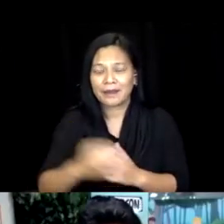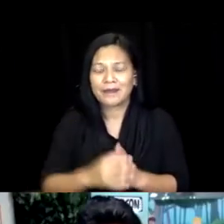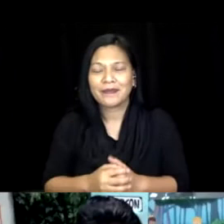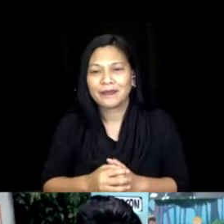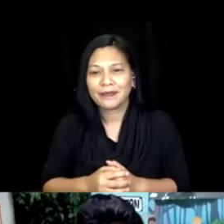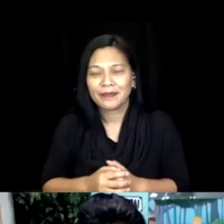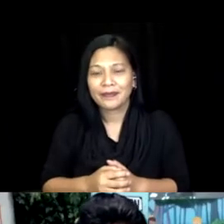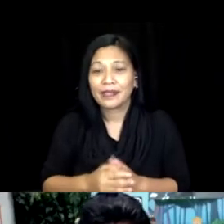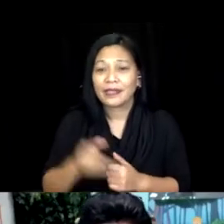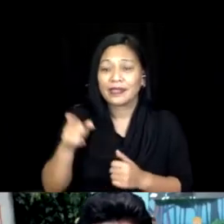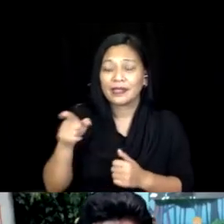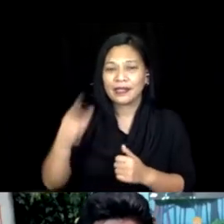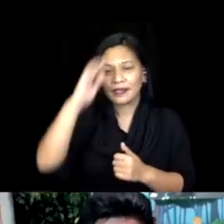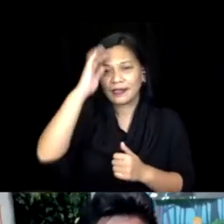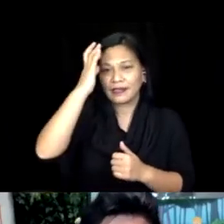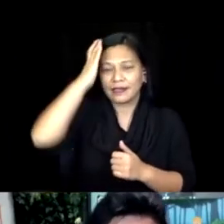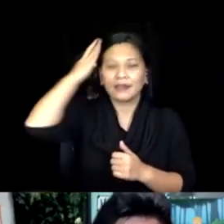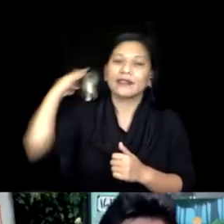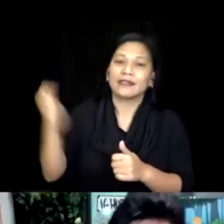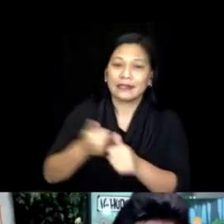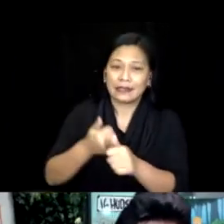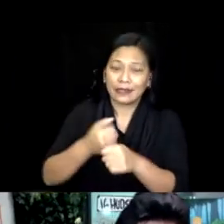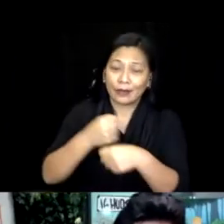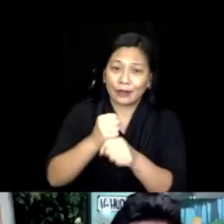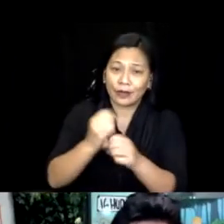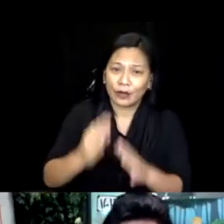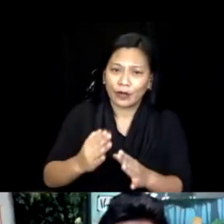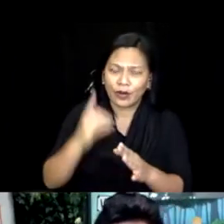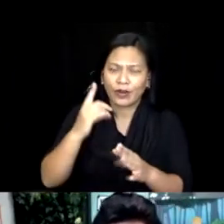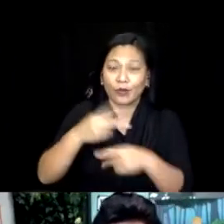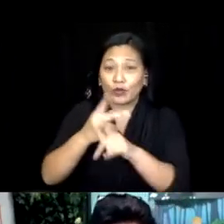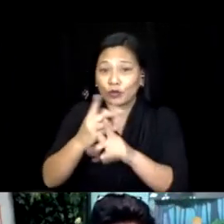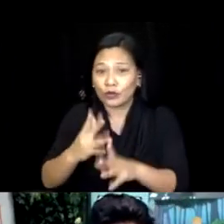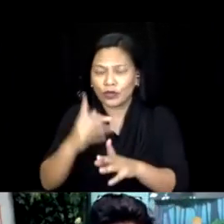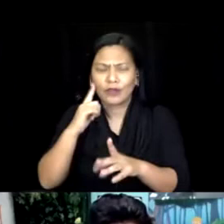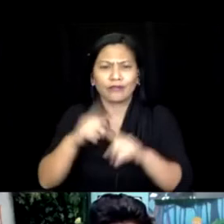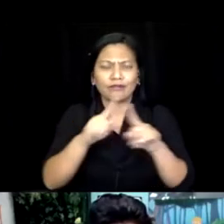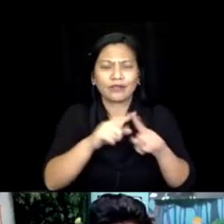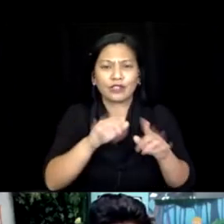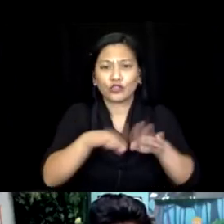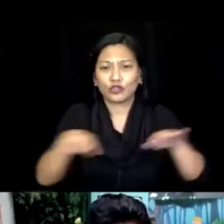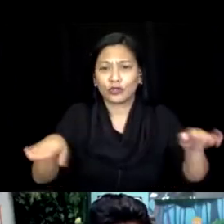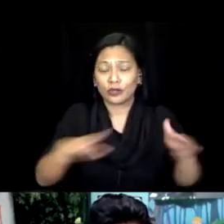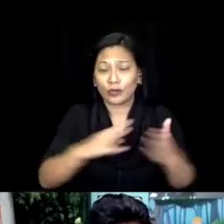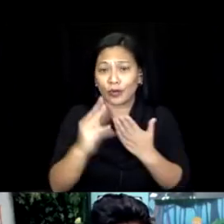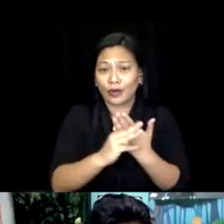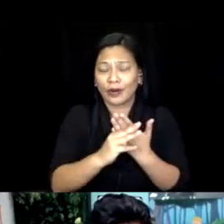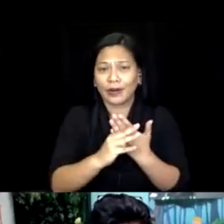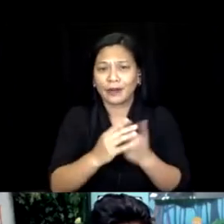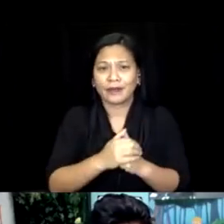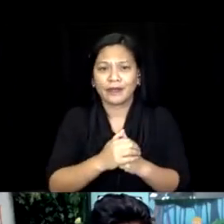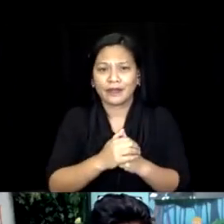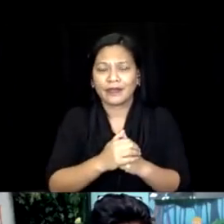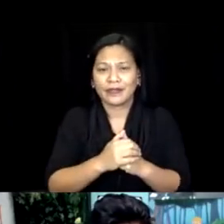And Shabnam's the creator, producer of a couple of really interesting children's shows, preschool, I guess. 16